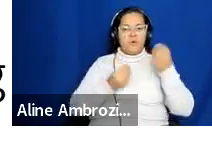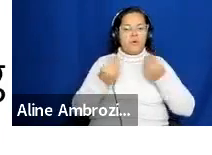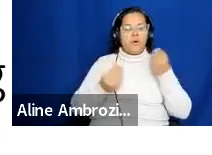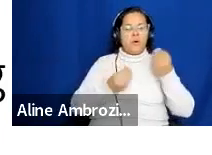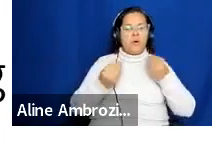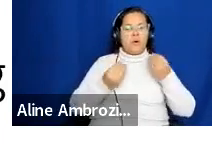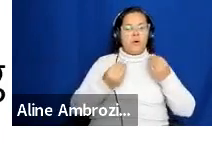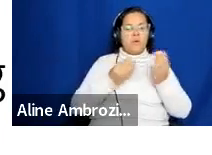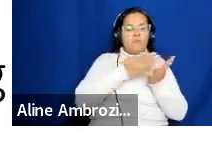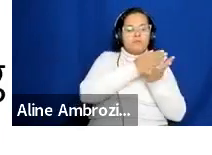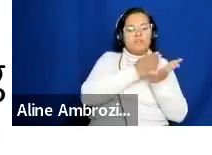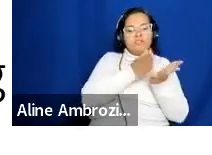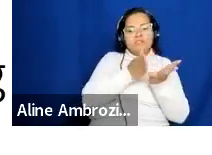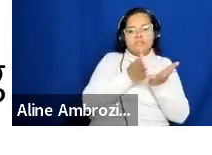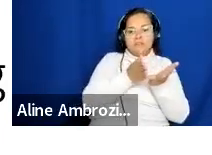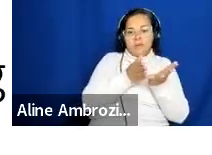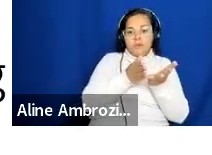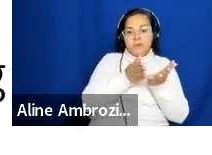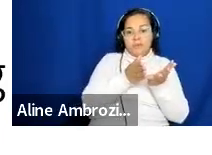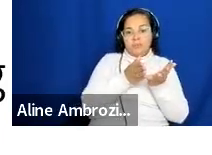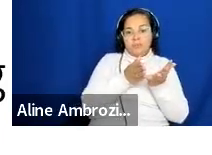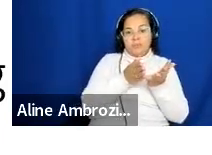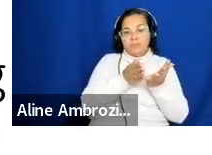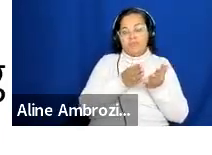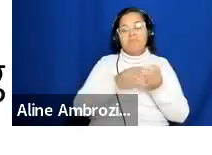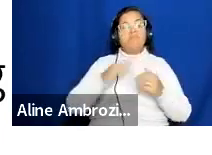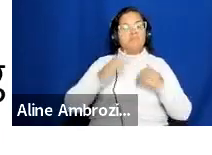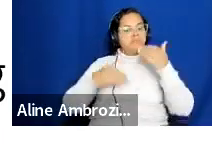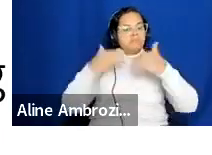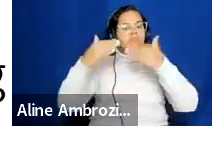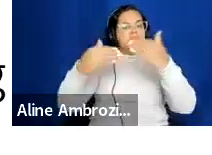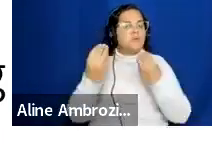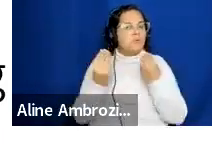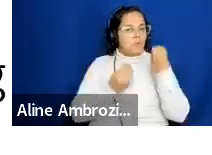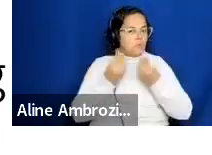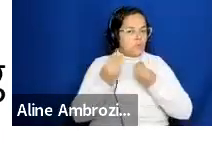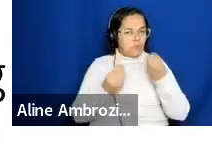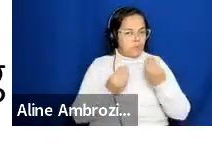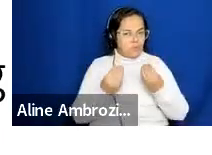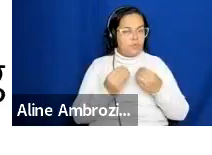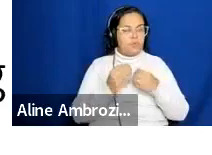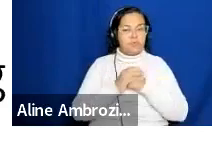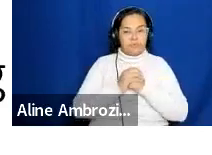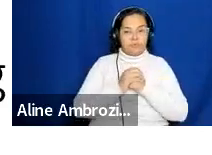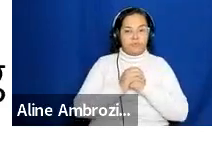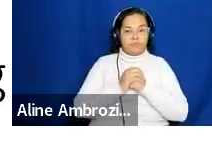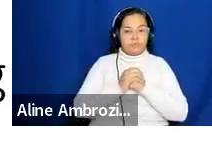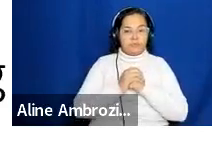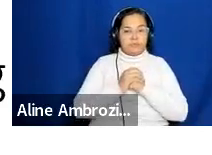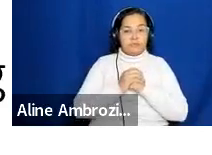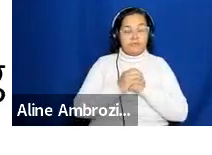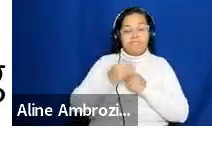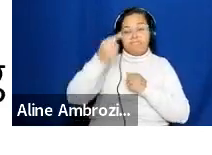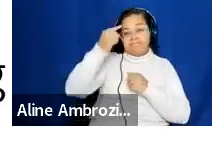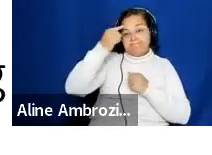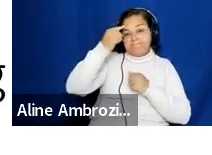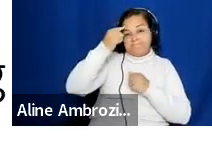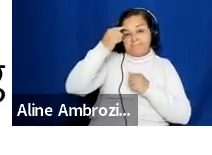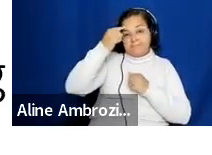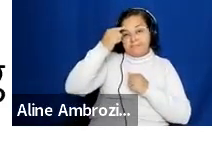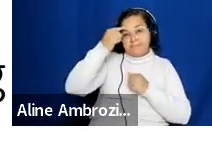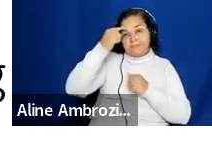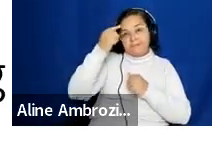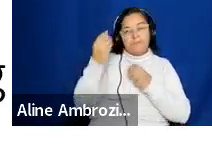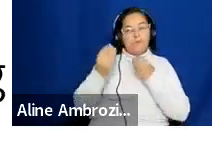development and direction of development in Marx's historicism, in Marx's historical view of the development